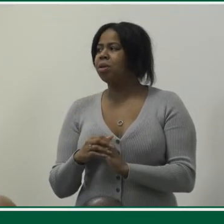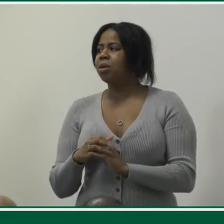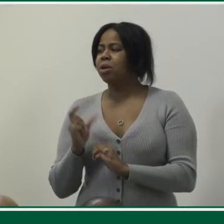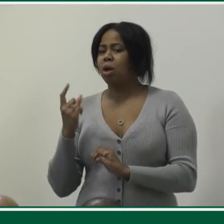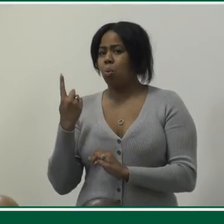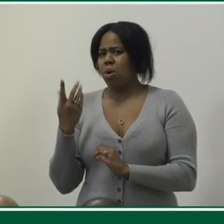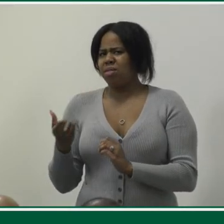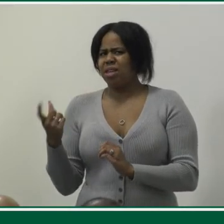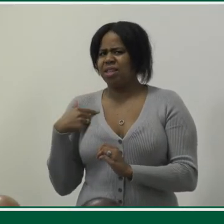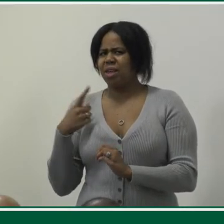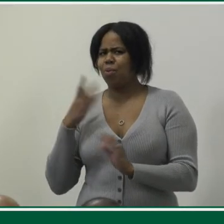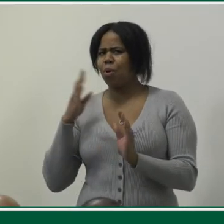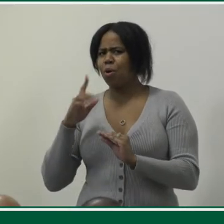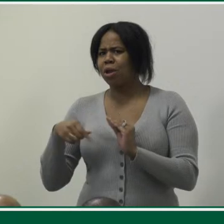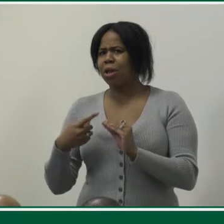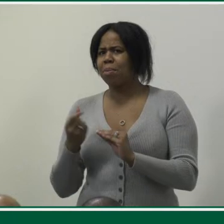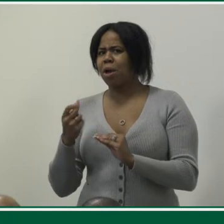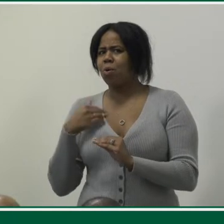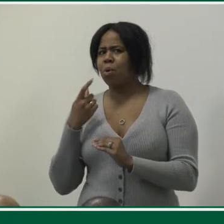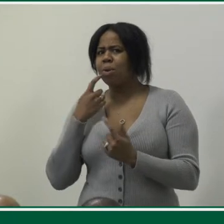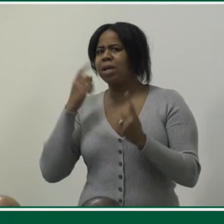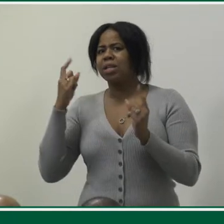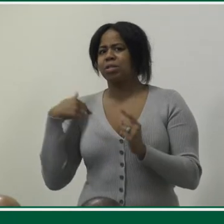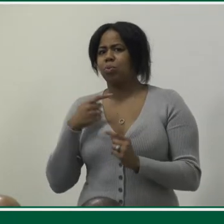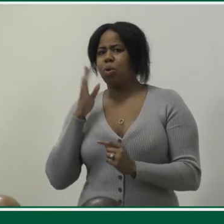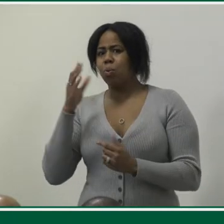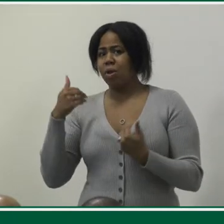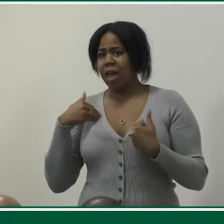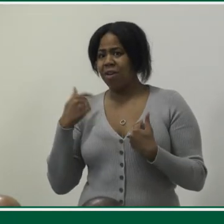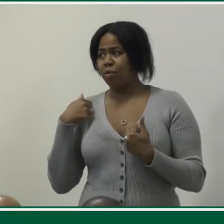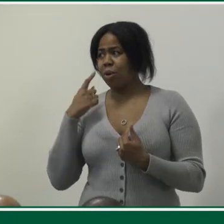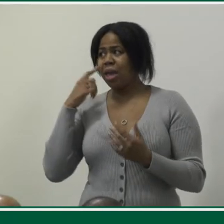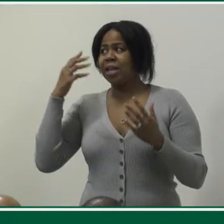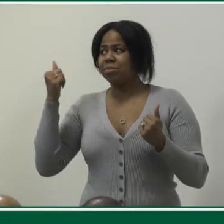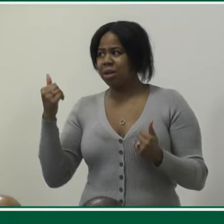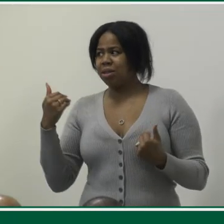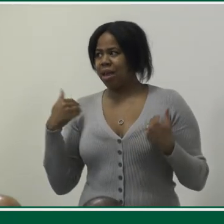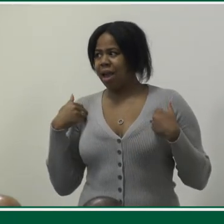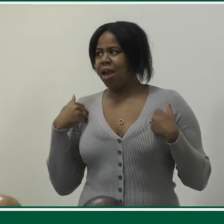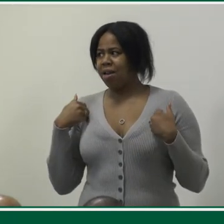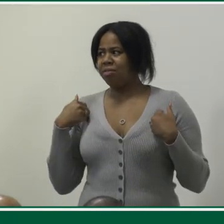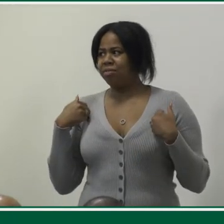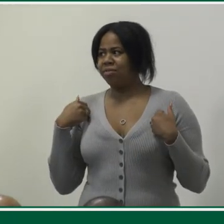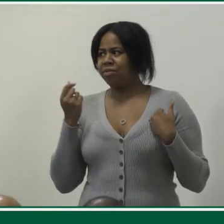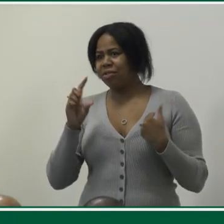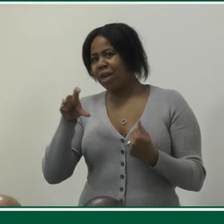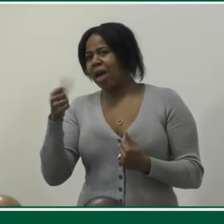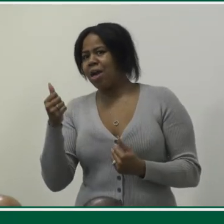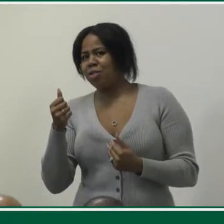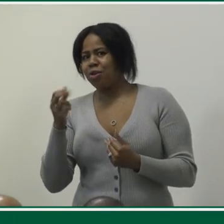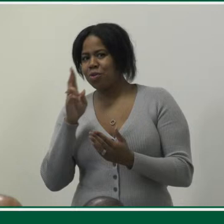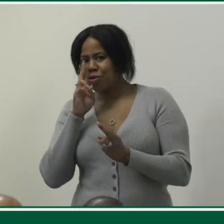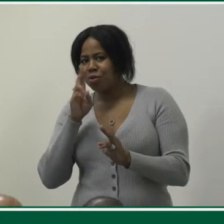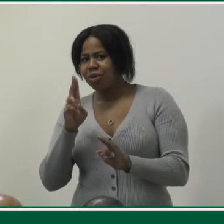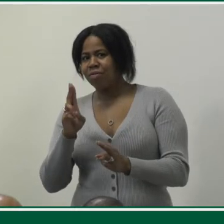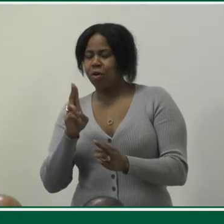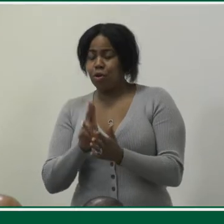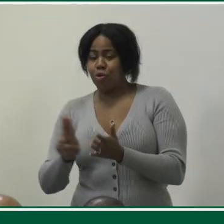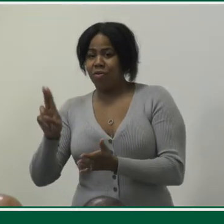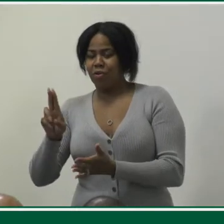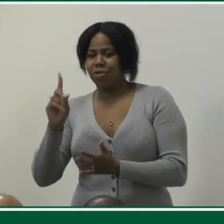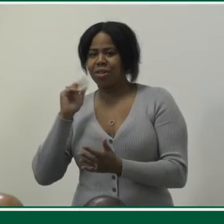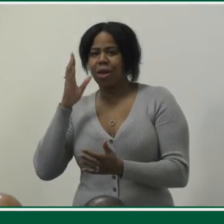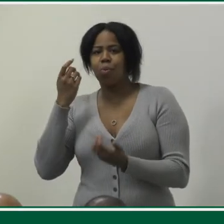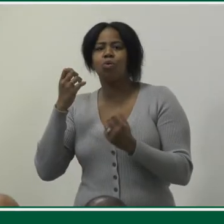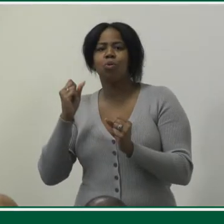about when we announced that we were doing this is that we expect that there's going to be some other universities out there that copy